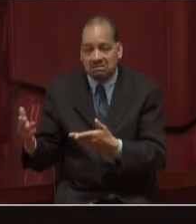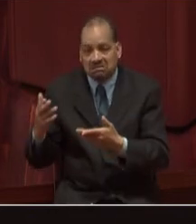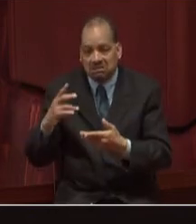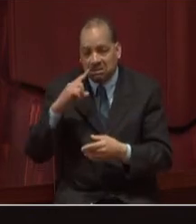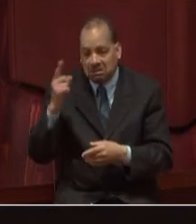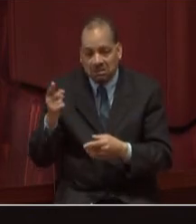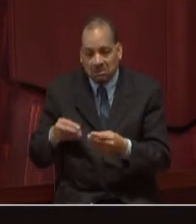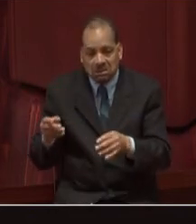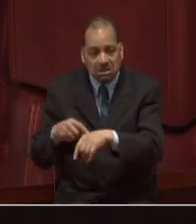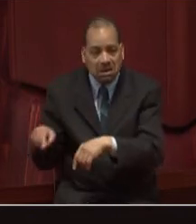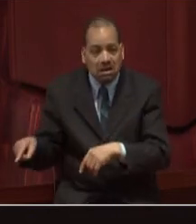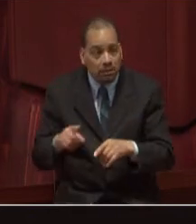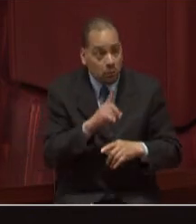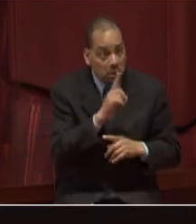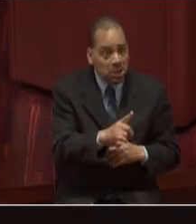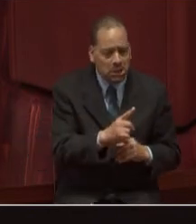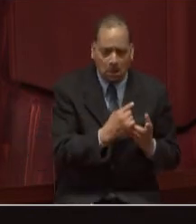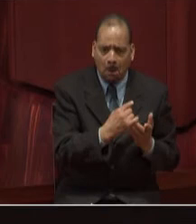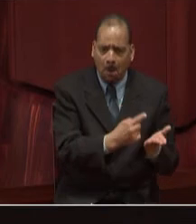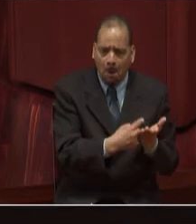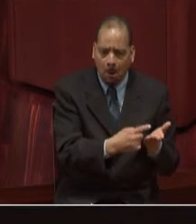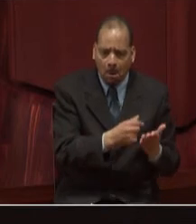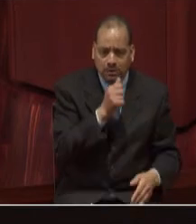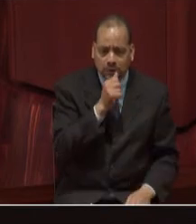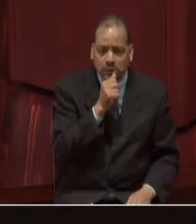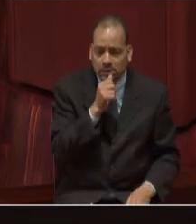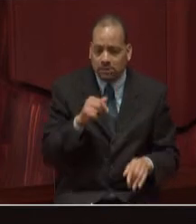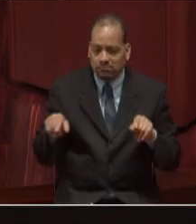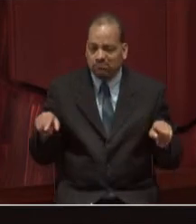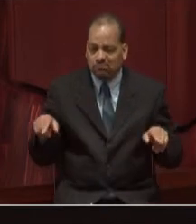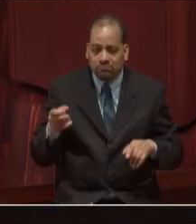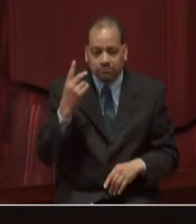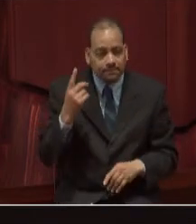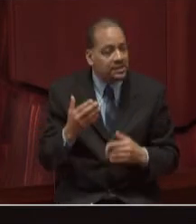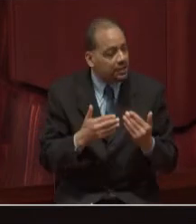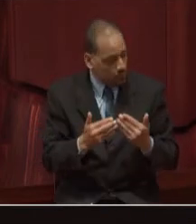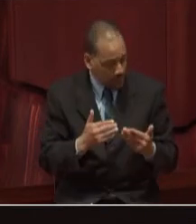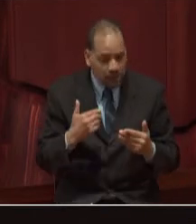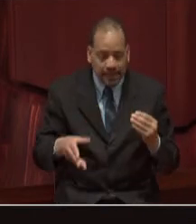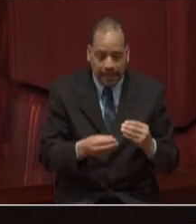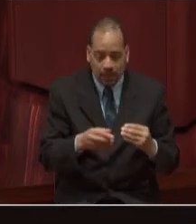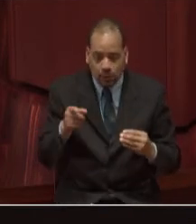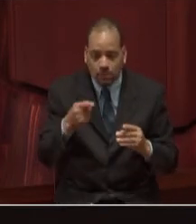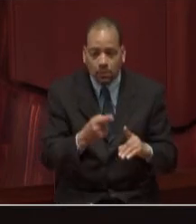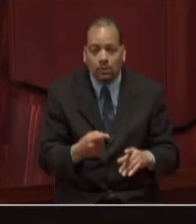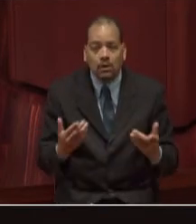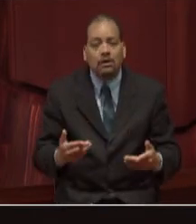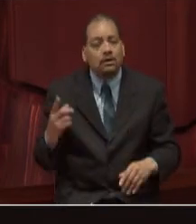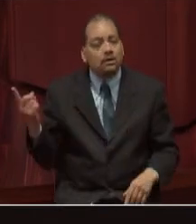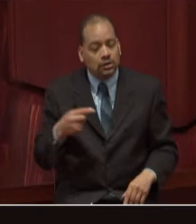on the arms control part. Well, I was going to add to your own point when about the